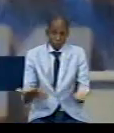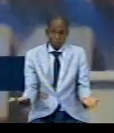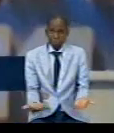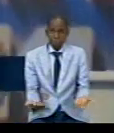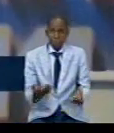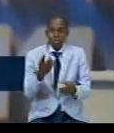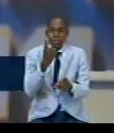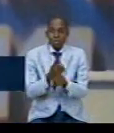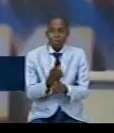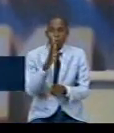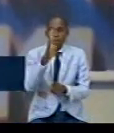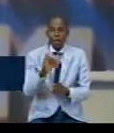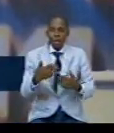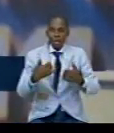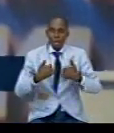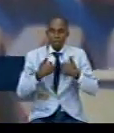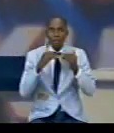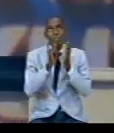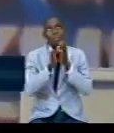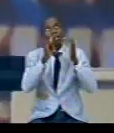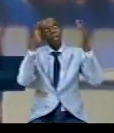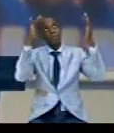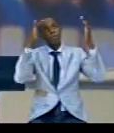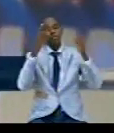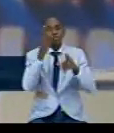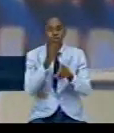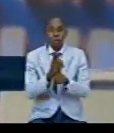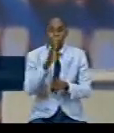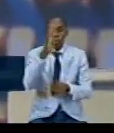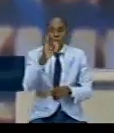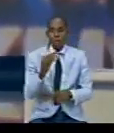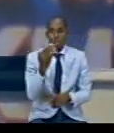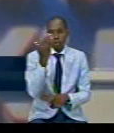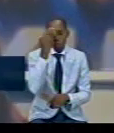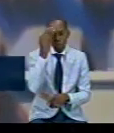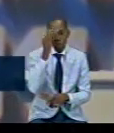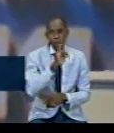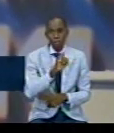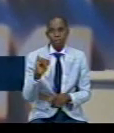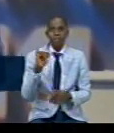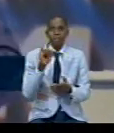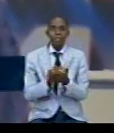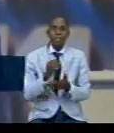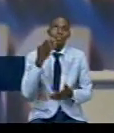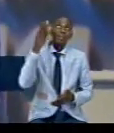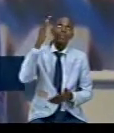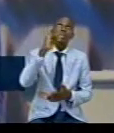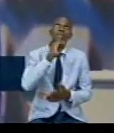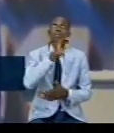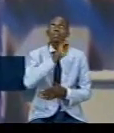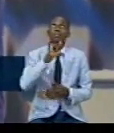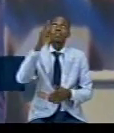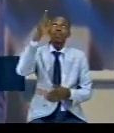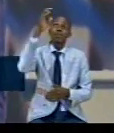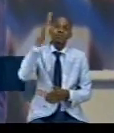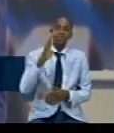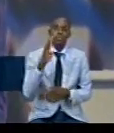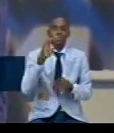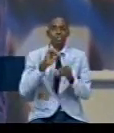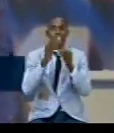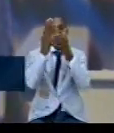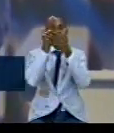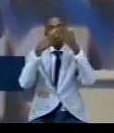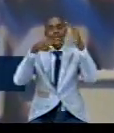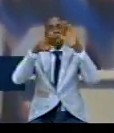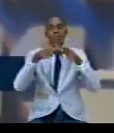having expectation, just knowing that there is a God in heaven with all power and with all